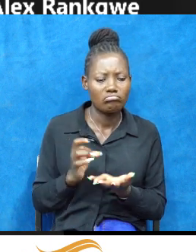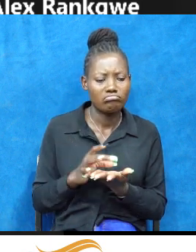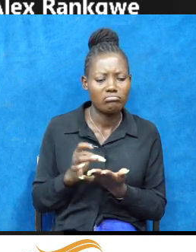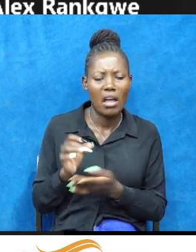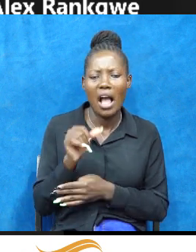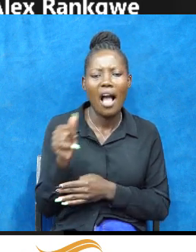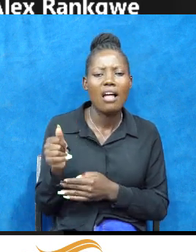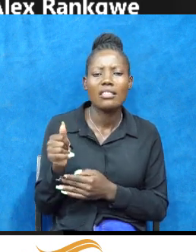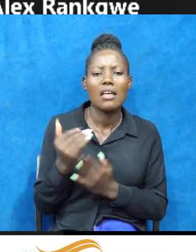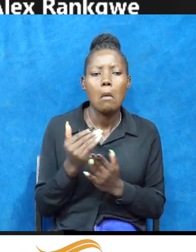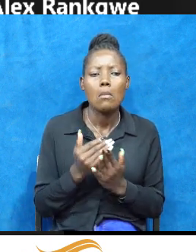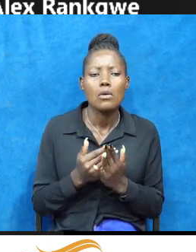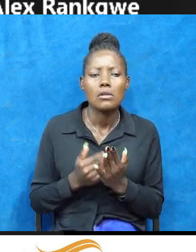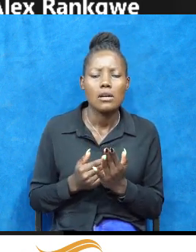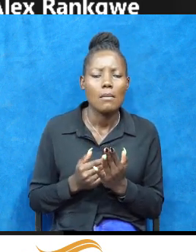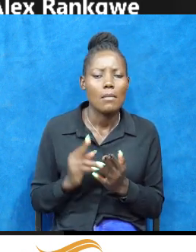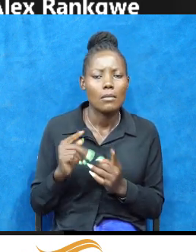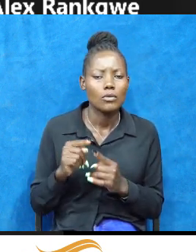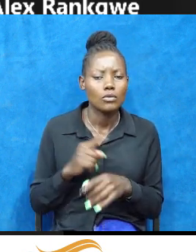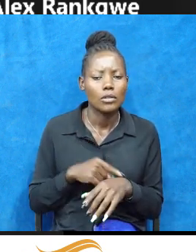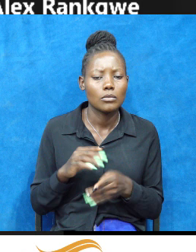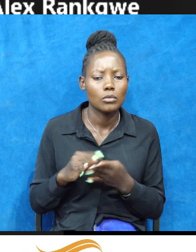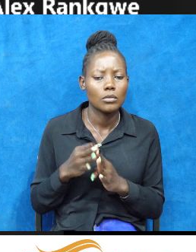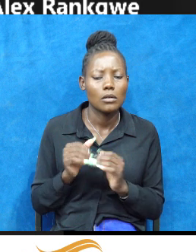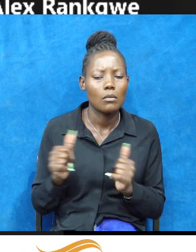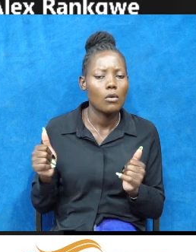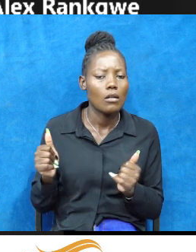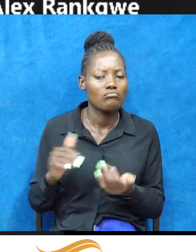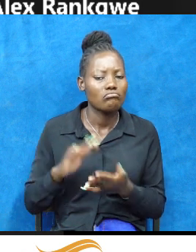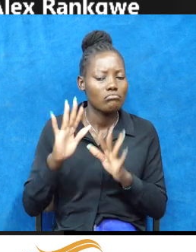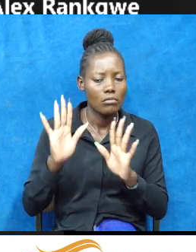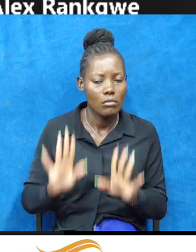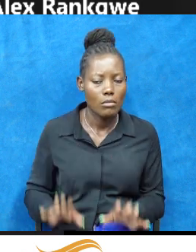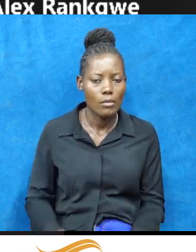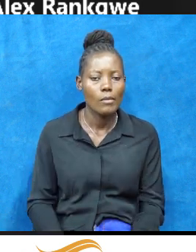or do what's necessary, they have to get well. I mean, that is the most important thing.